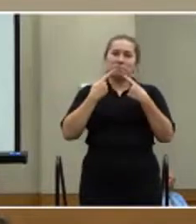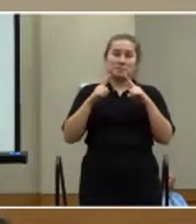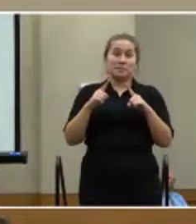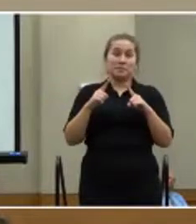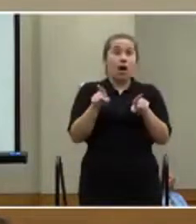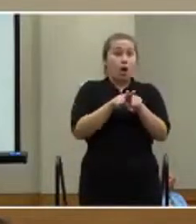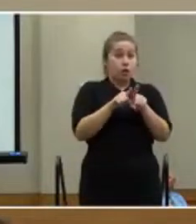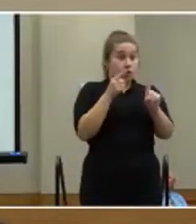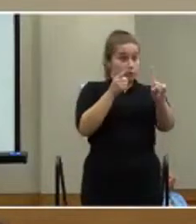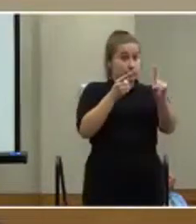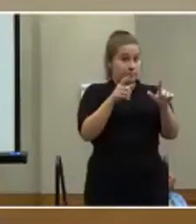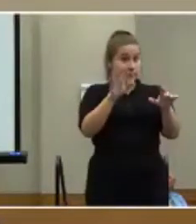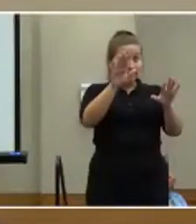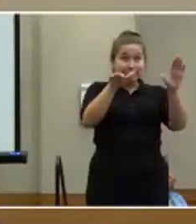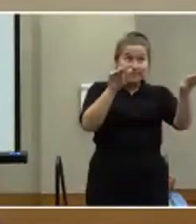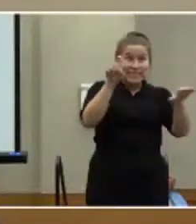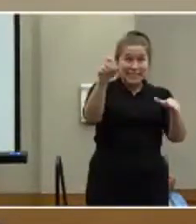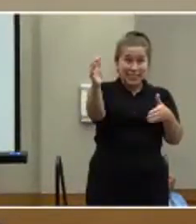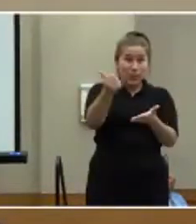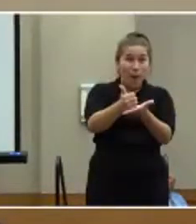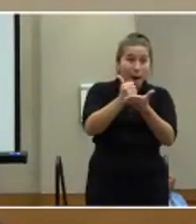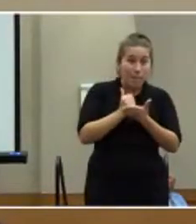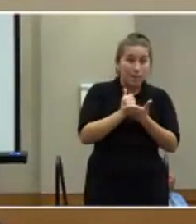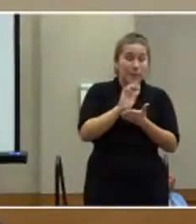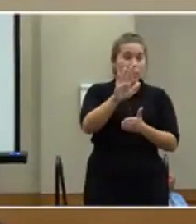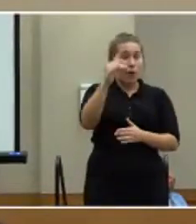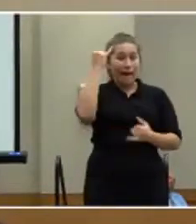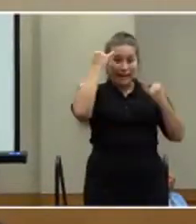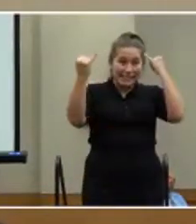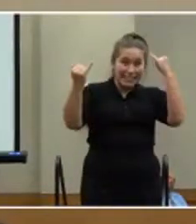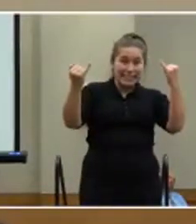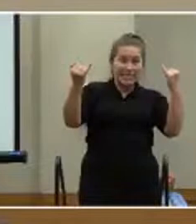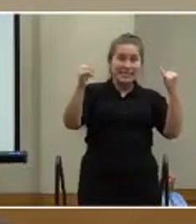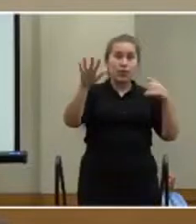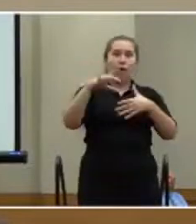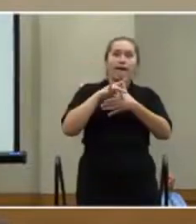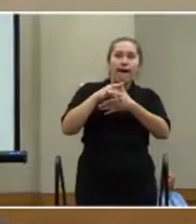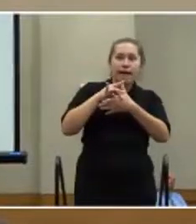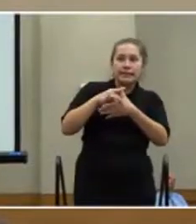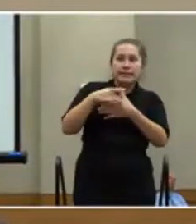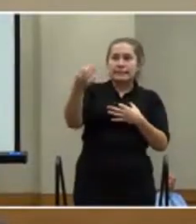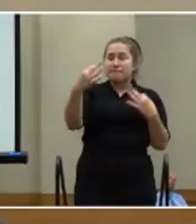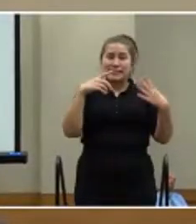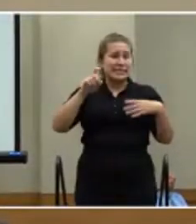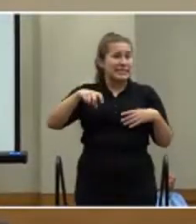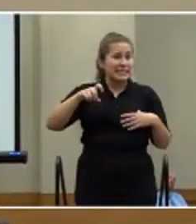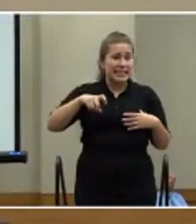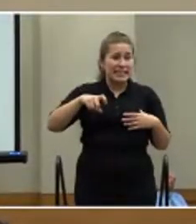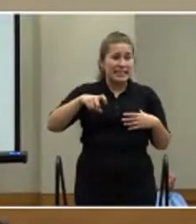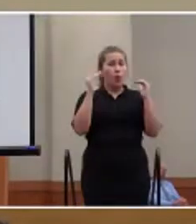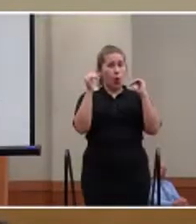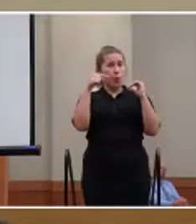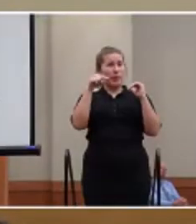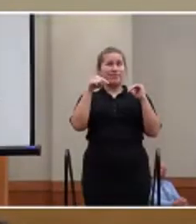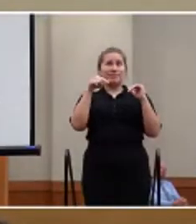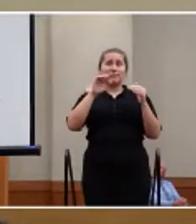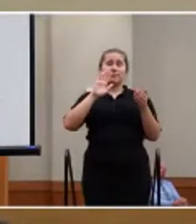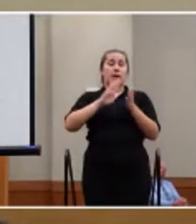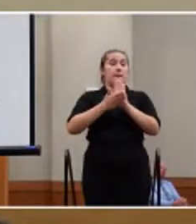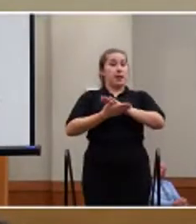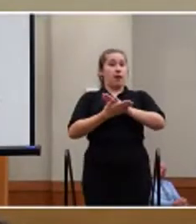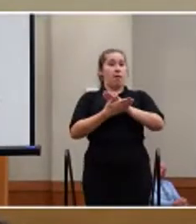need your help, we need your ideas, we need your content, and we hope that this will be a model for other